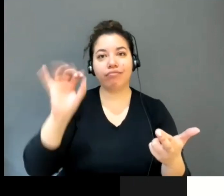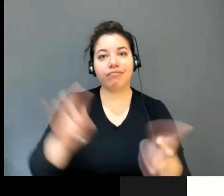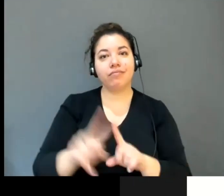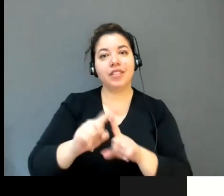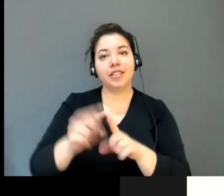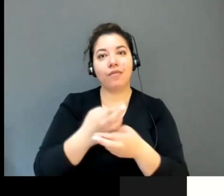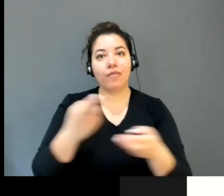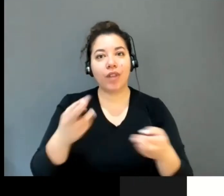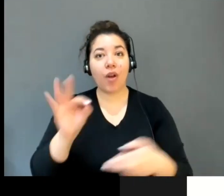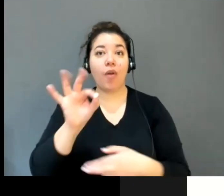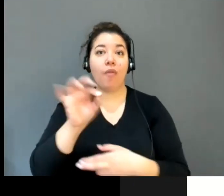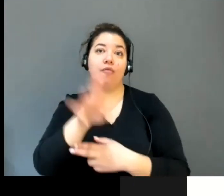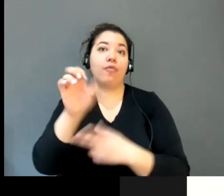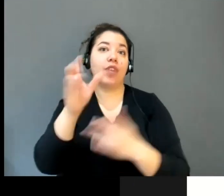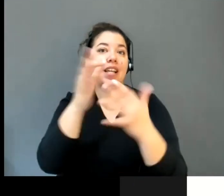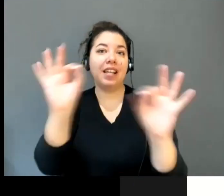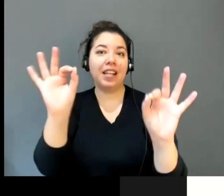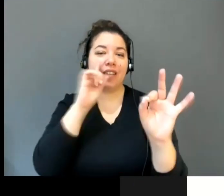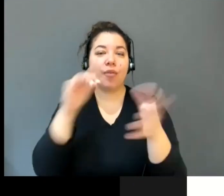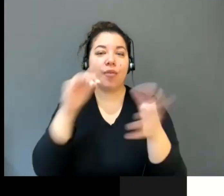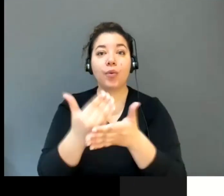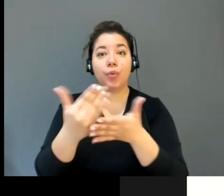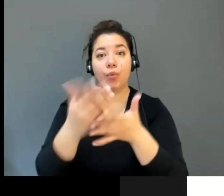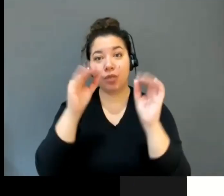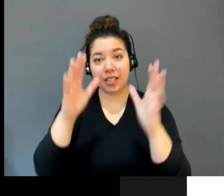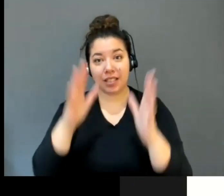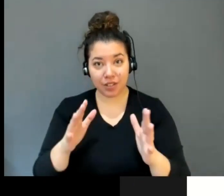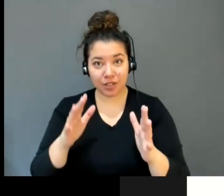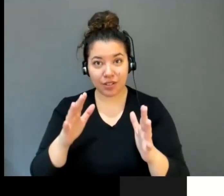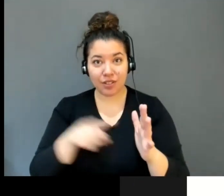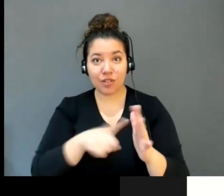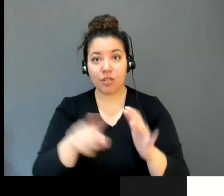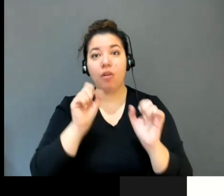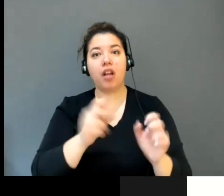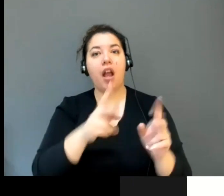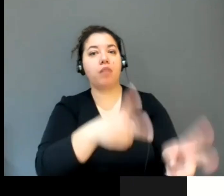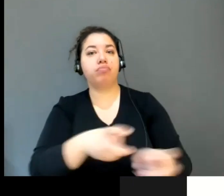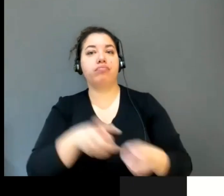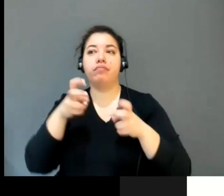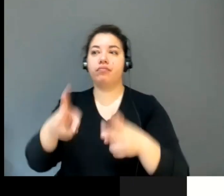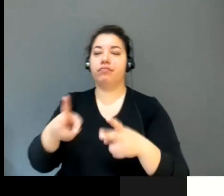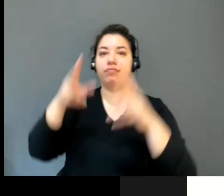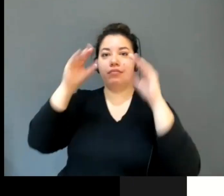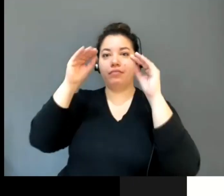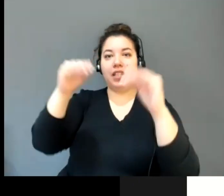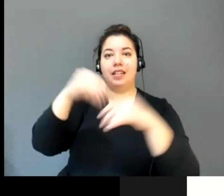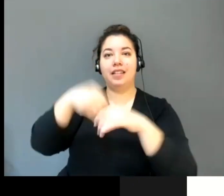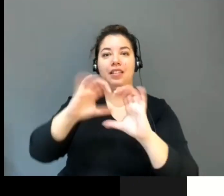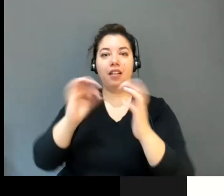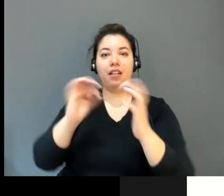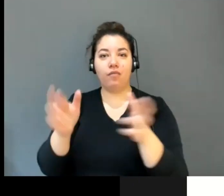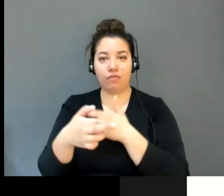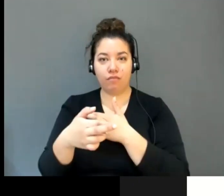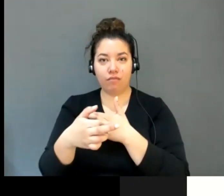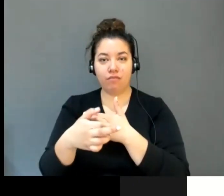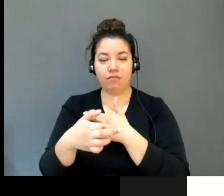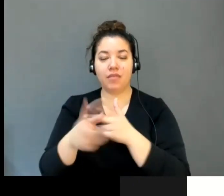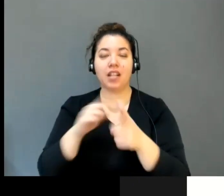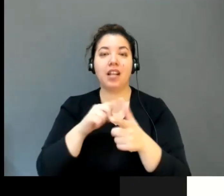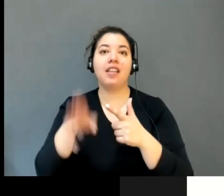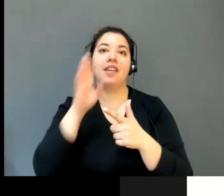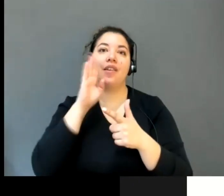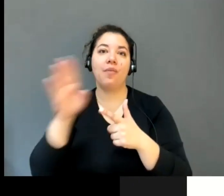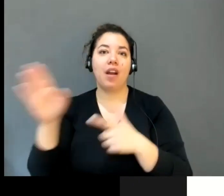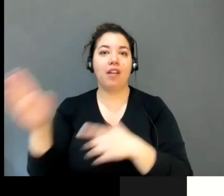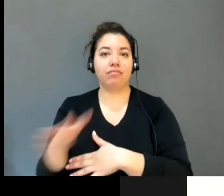to our new teachers so that you can bring some of these lessons into the classroom. And then we will bring in our special